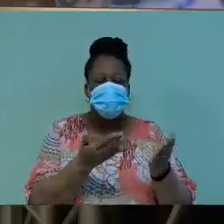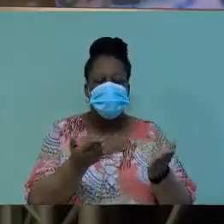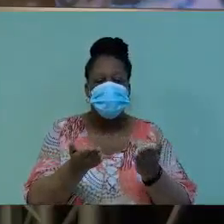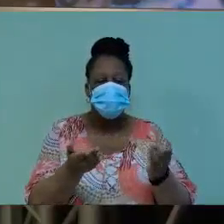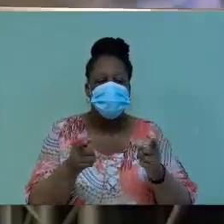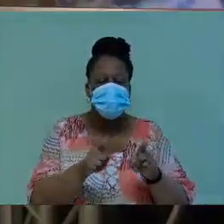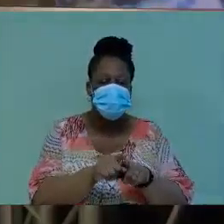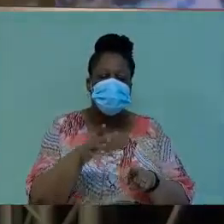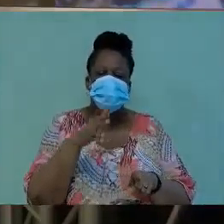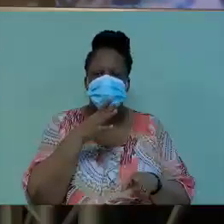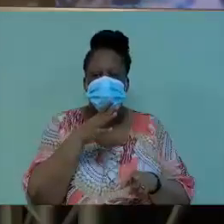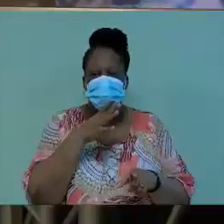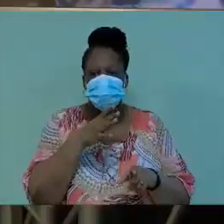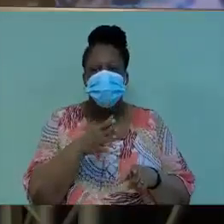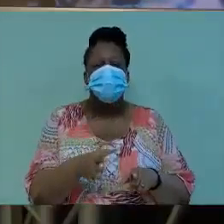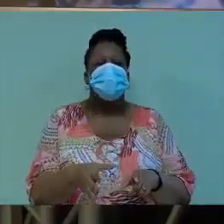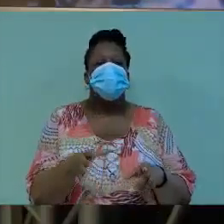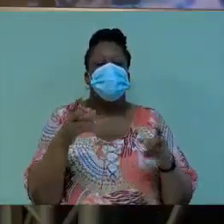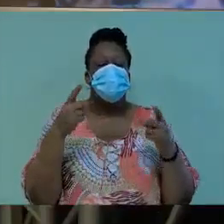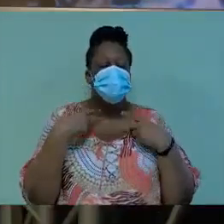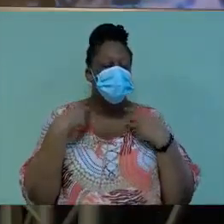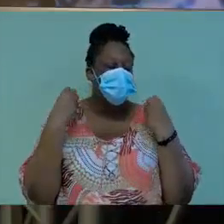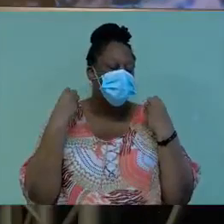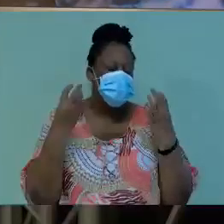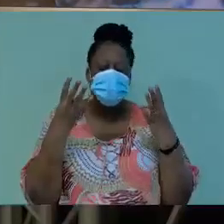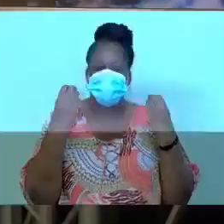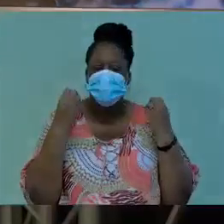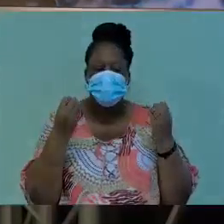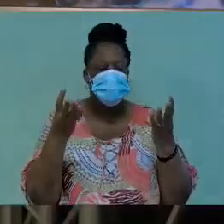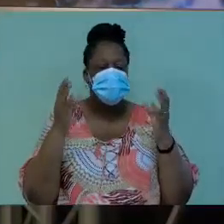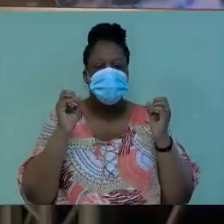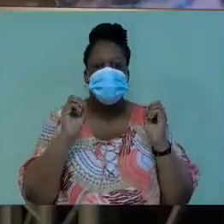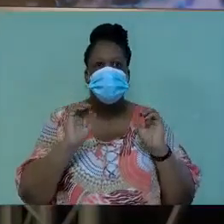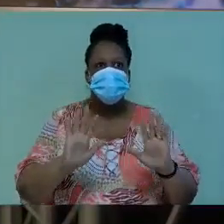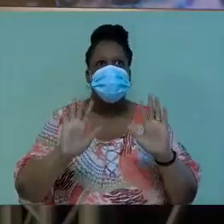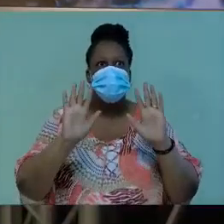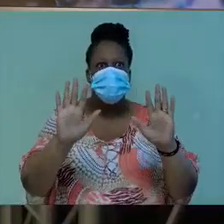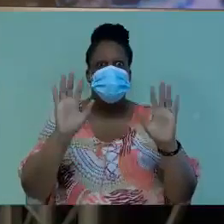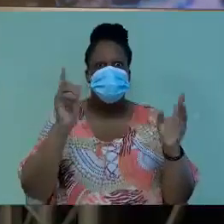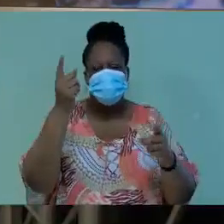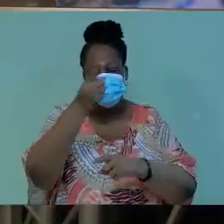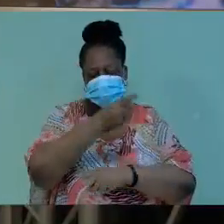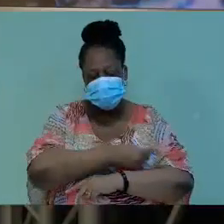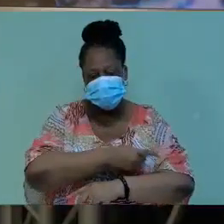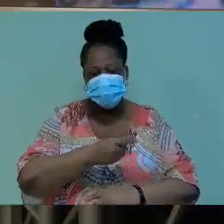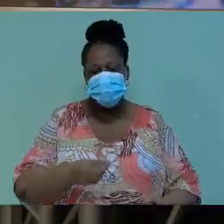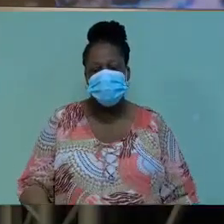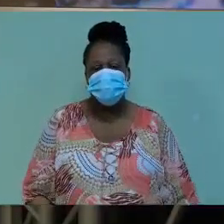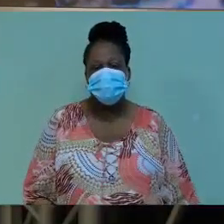mothers had a wonderful day yesterday.